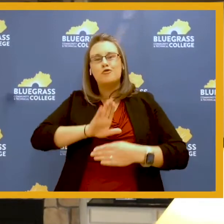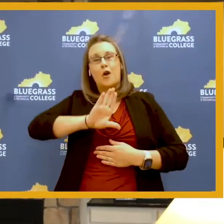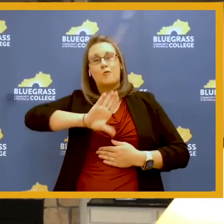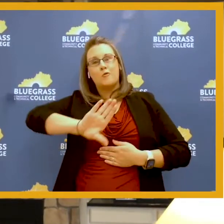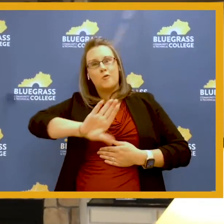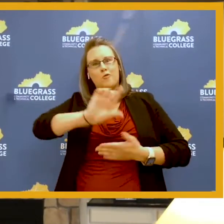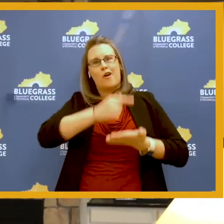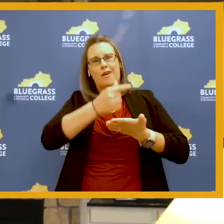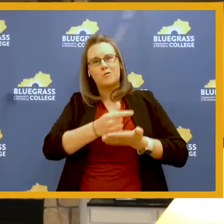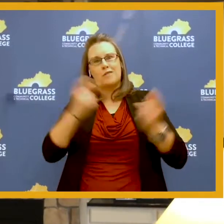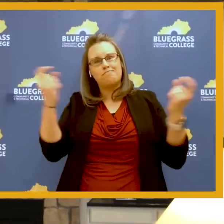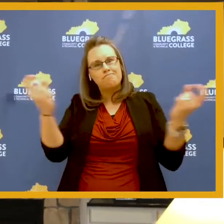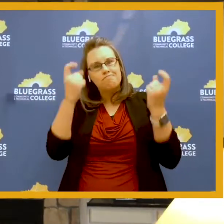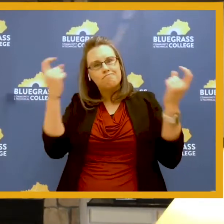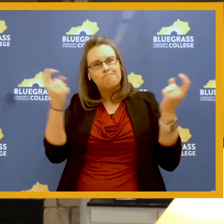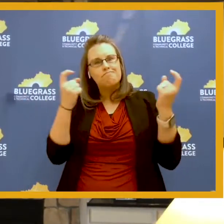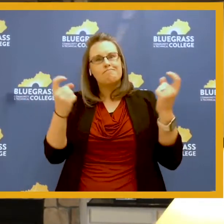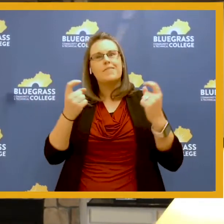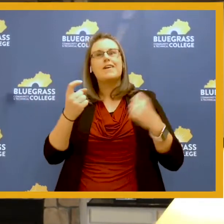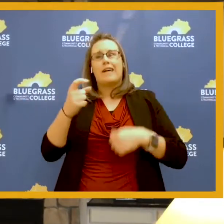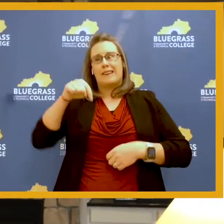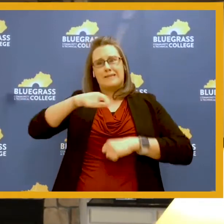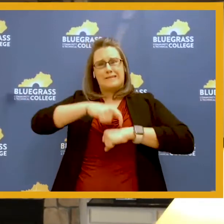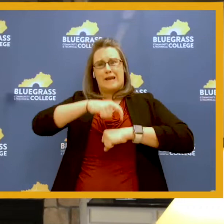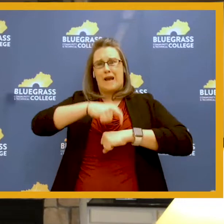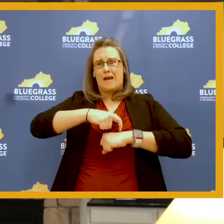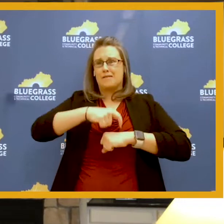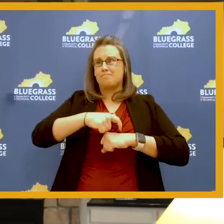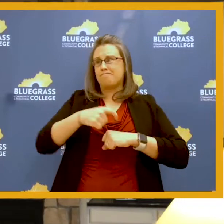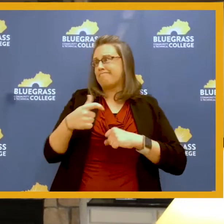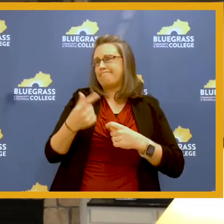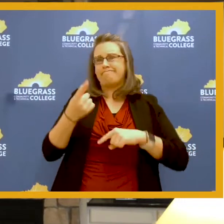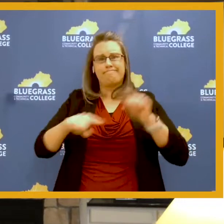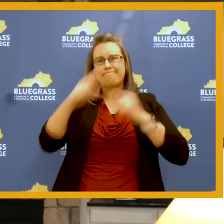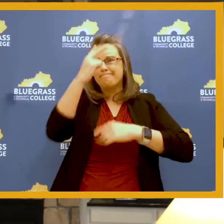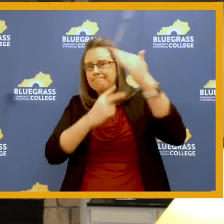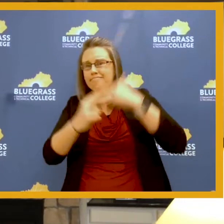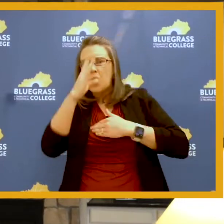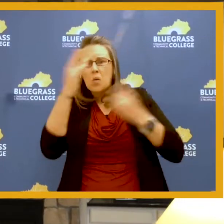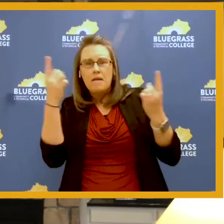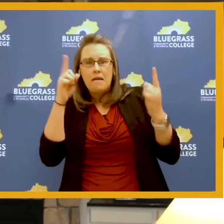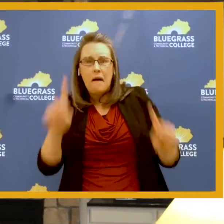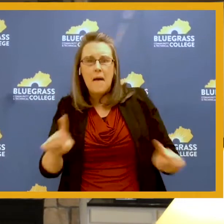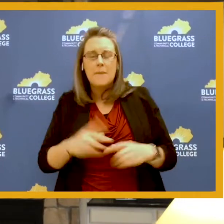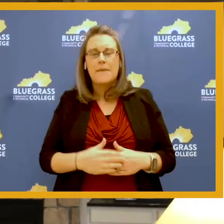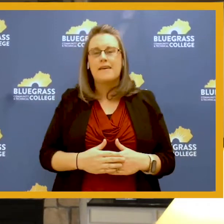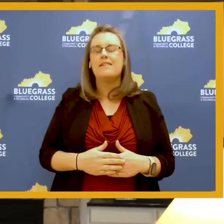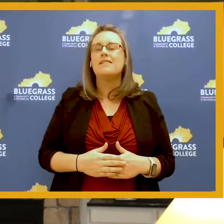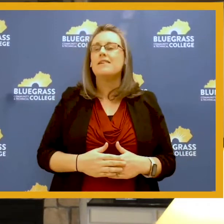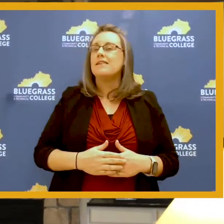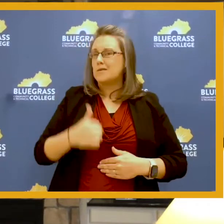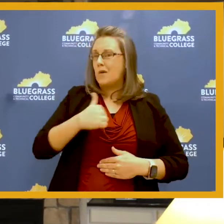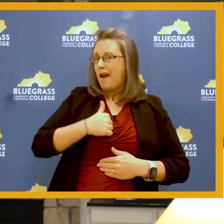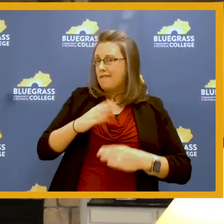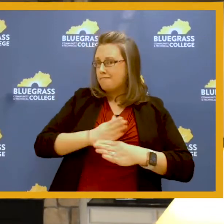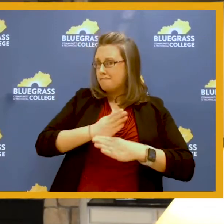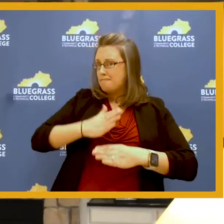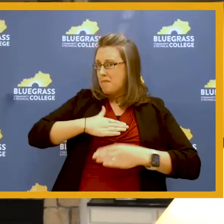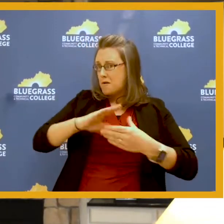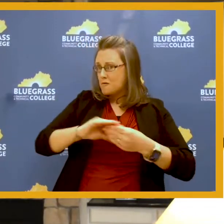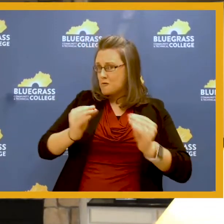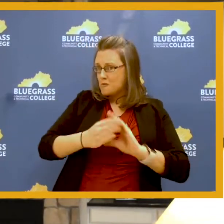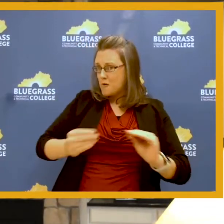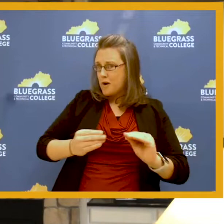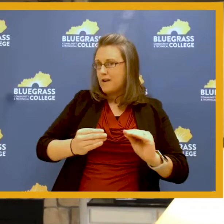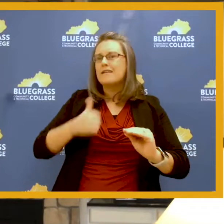unprecedented commencement with you during this unprecedented time. And I encourage you to be an ambassador for higher education. And just as I shared